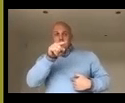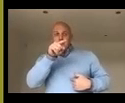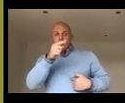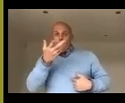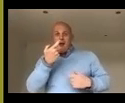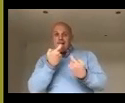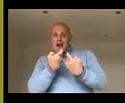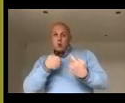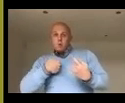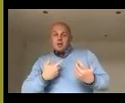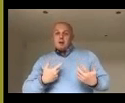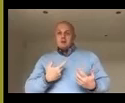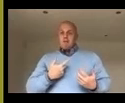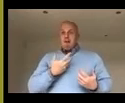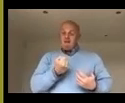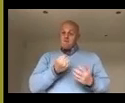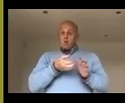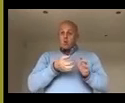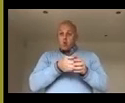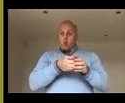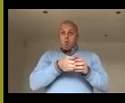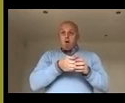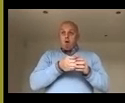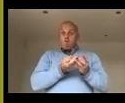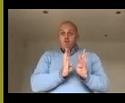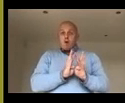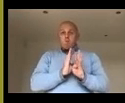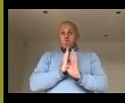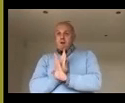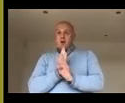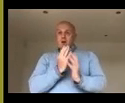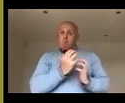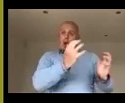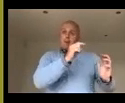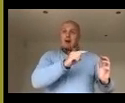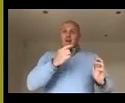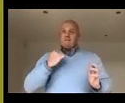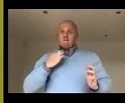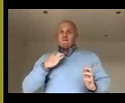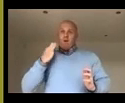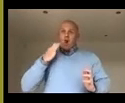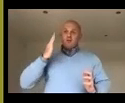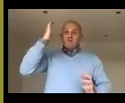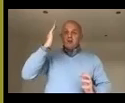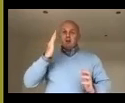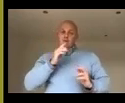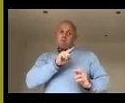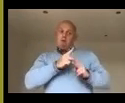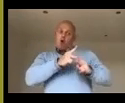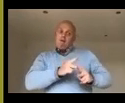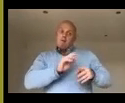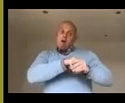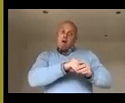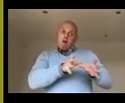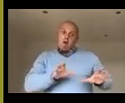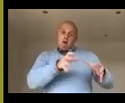group of trustees from private sector, from public sector, from voluntary sector, who look after the organisation. So we're